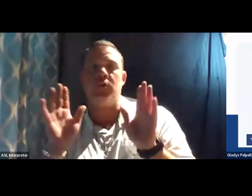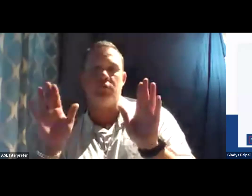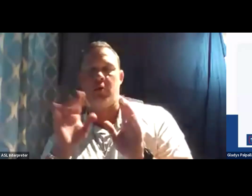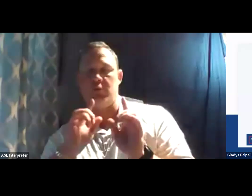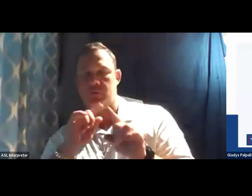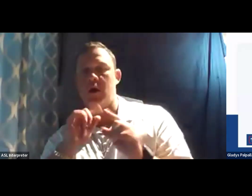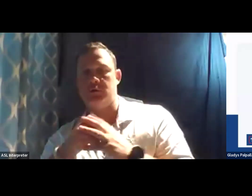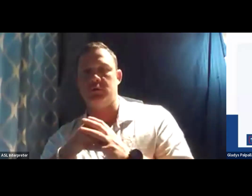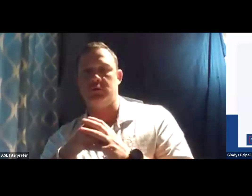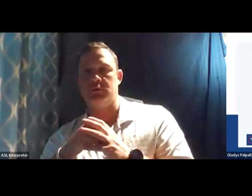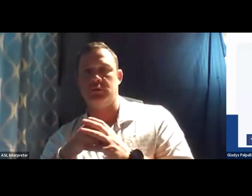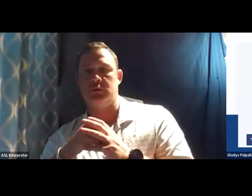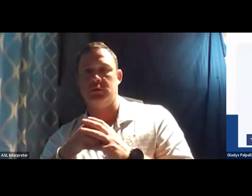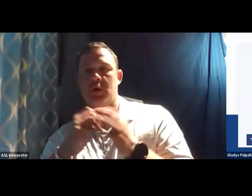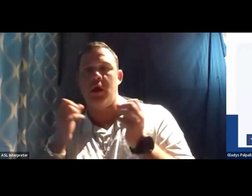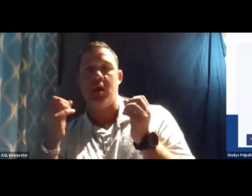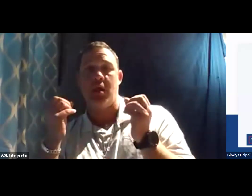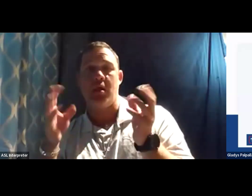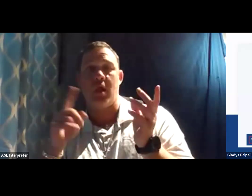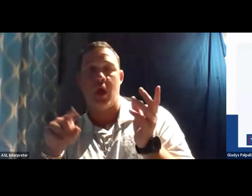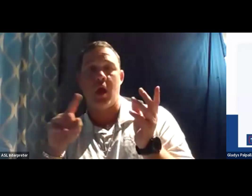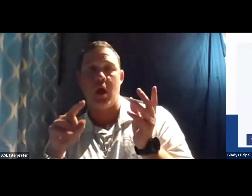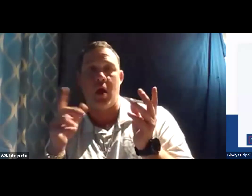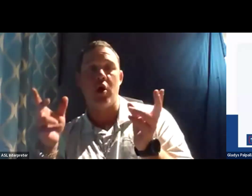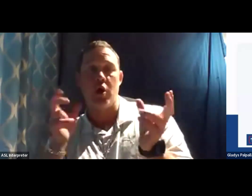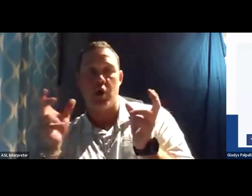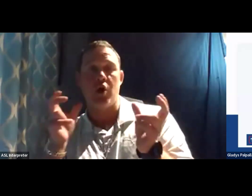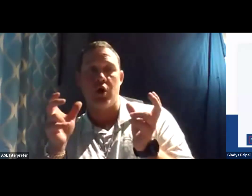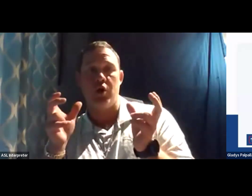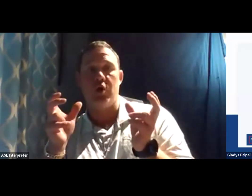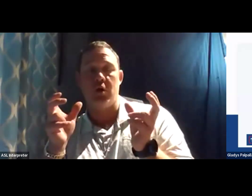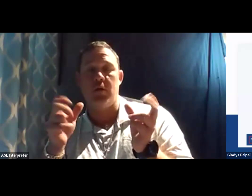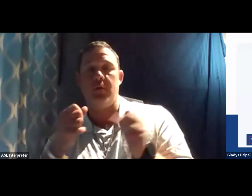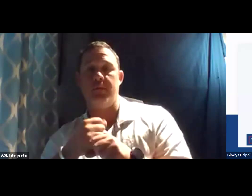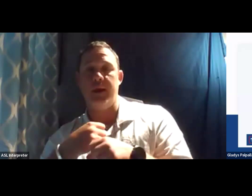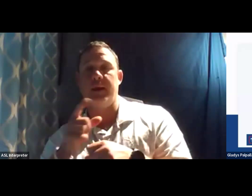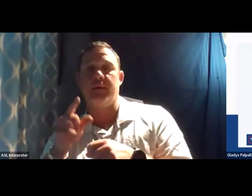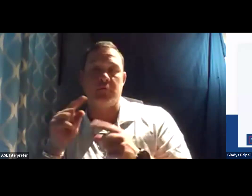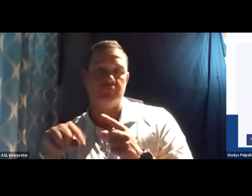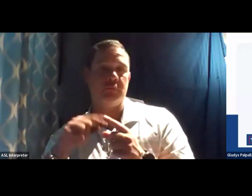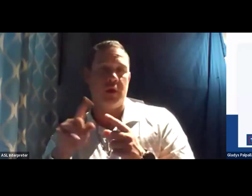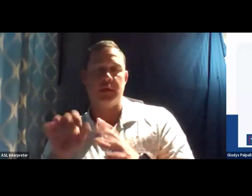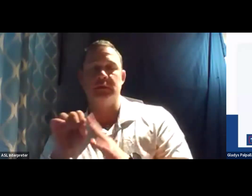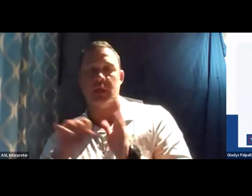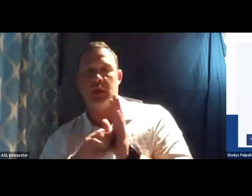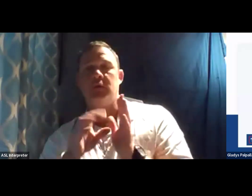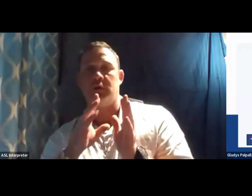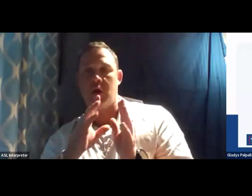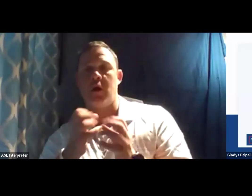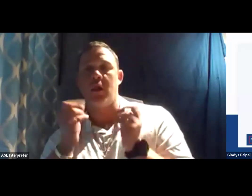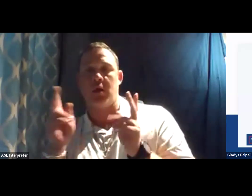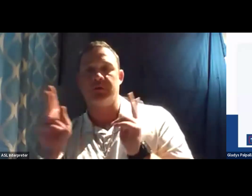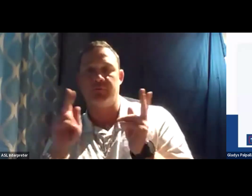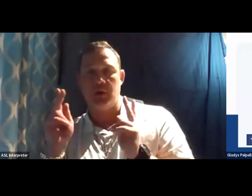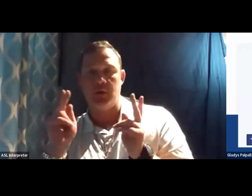responses. A lot of this is something you probably all have heard. I've been making the circuit around the state and talking to lots of